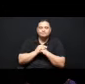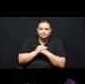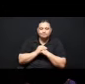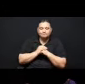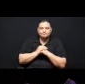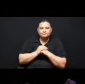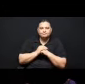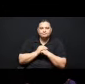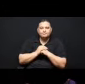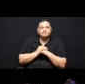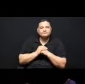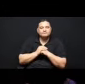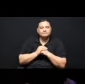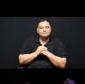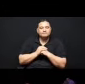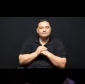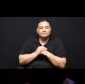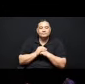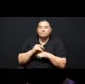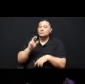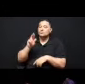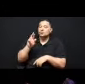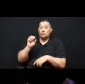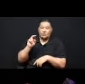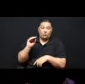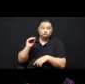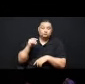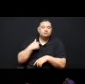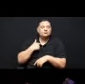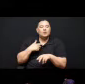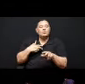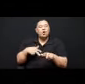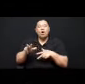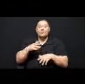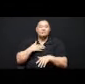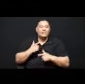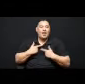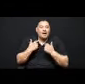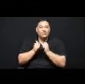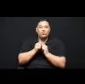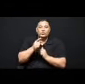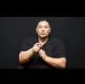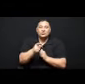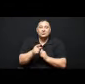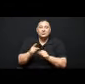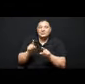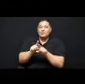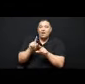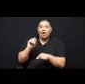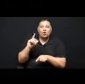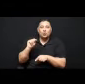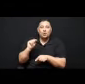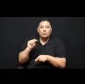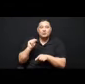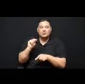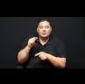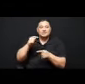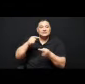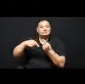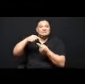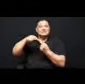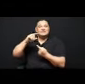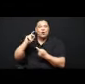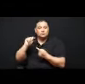Reno, I walk my life with you the way October spins out these days. We are both